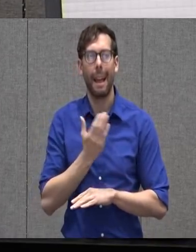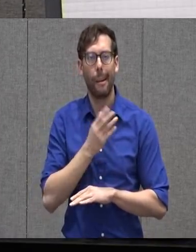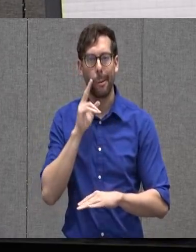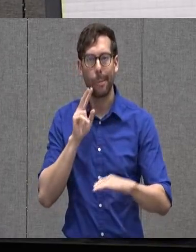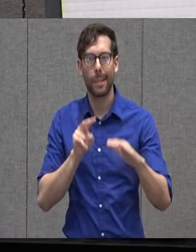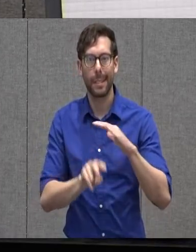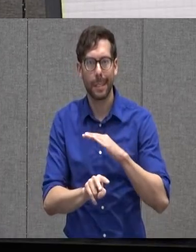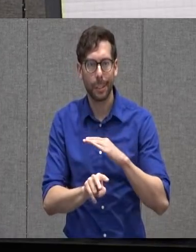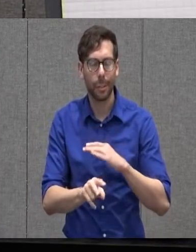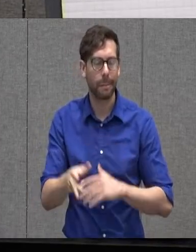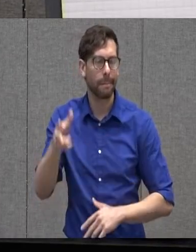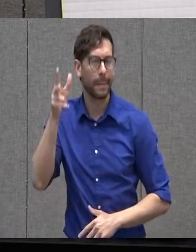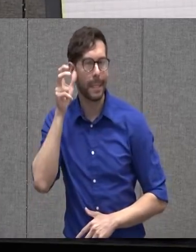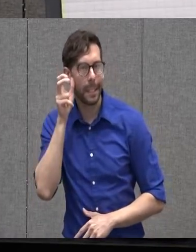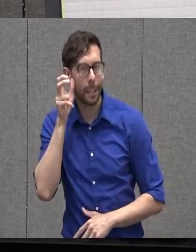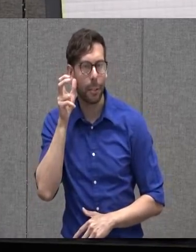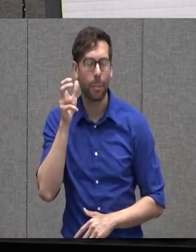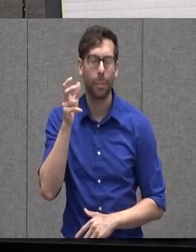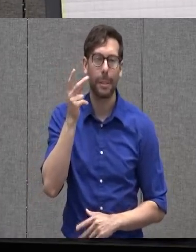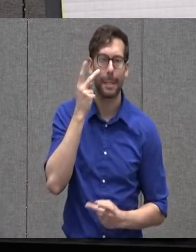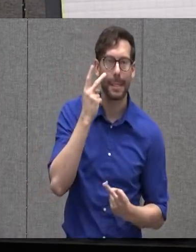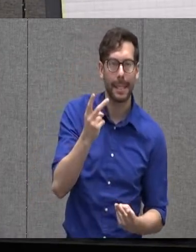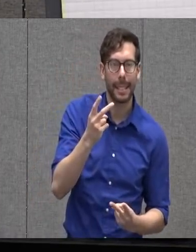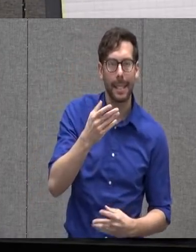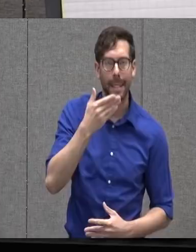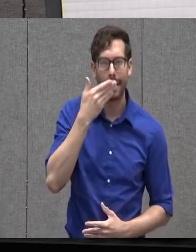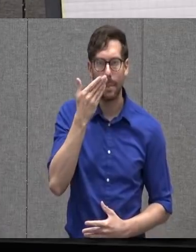would this look like? Would the color change?